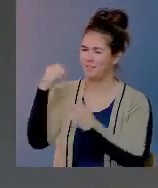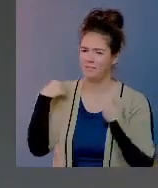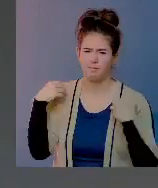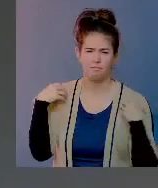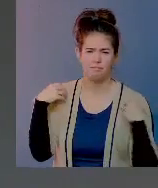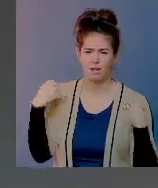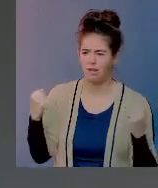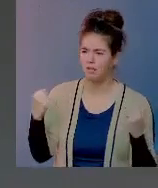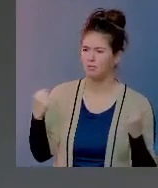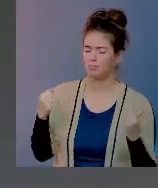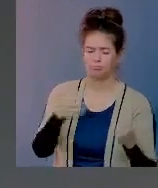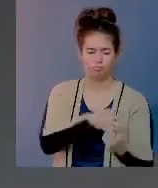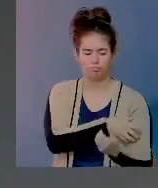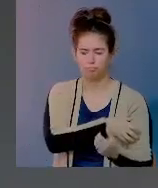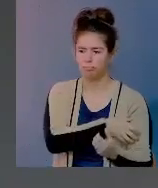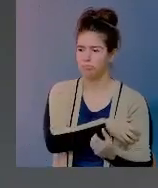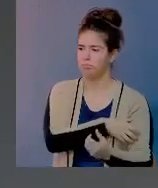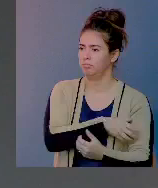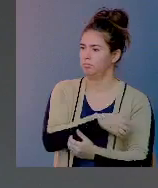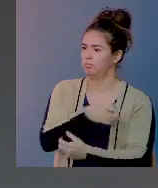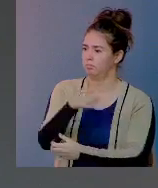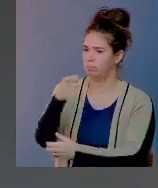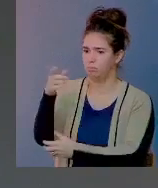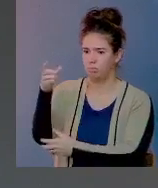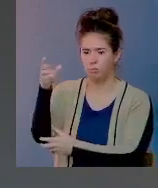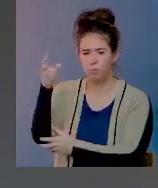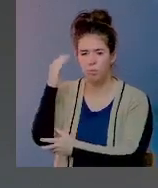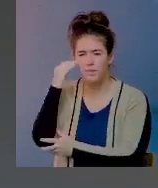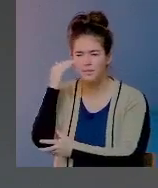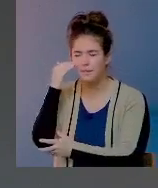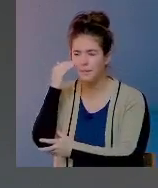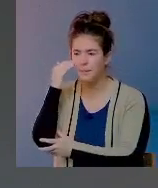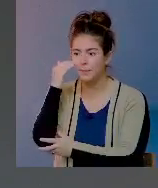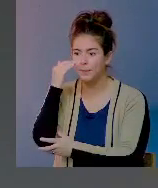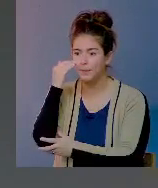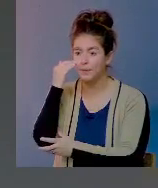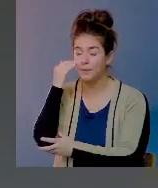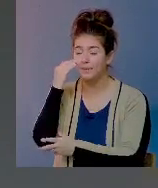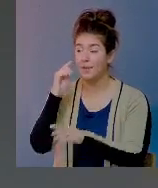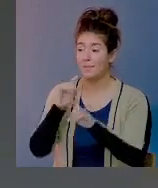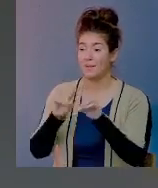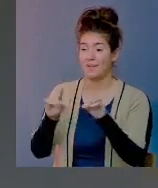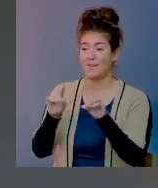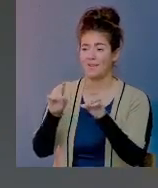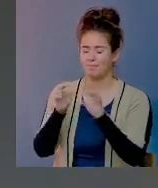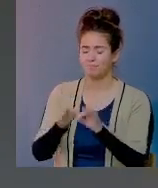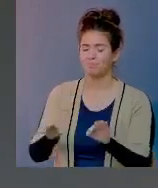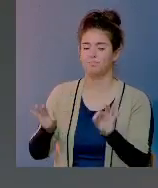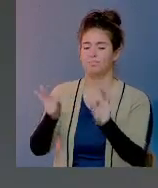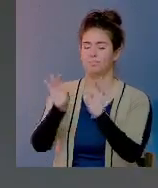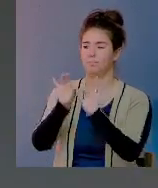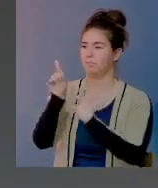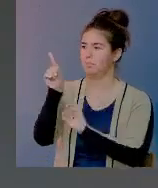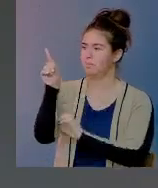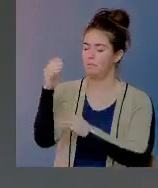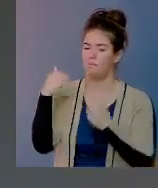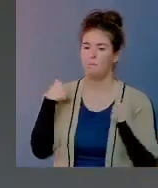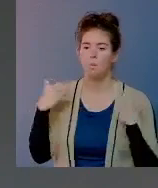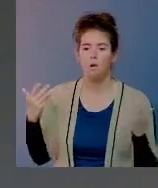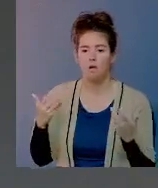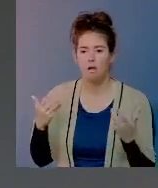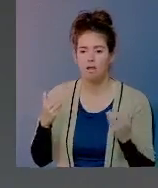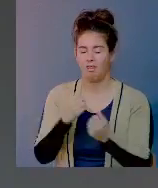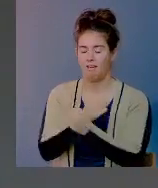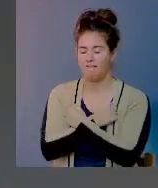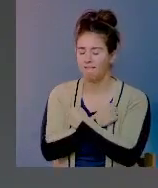has the strength, the endurance. But most of all, he has the love for everyone in this place,